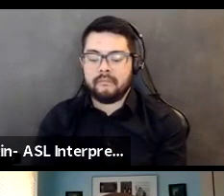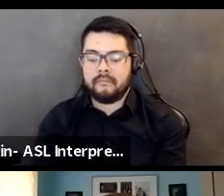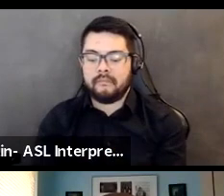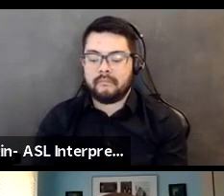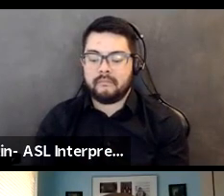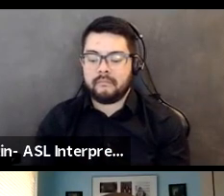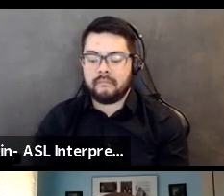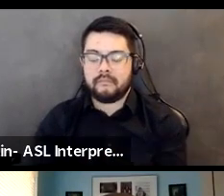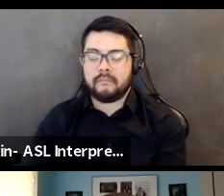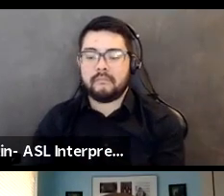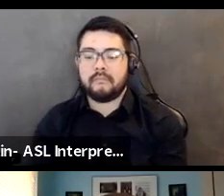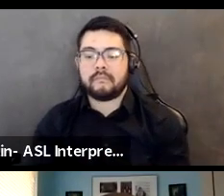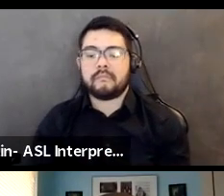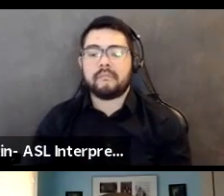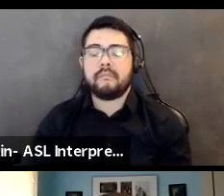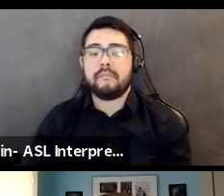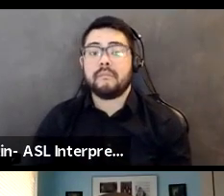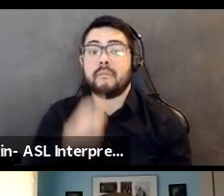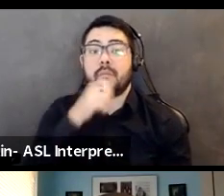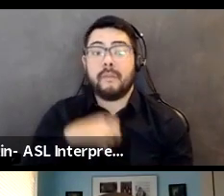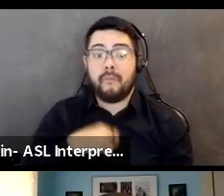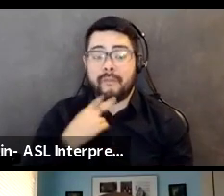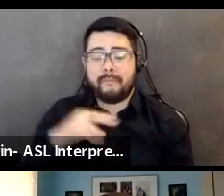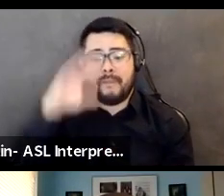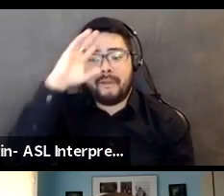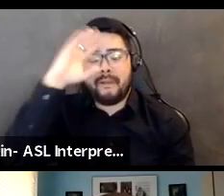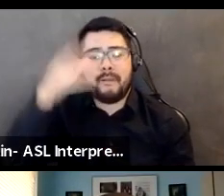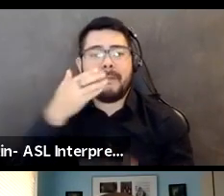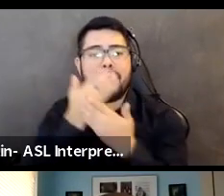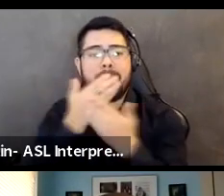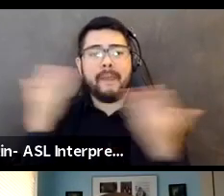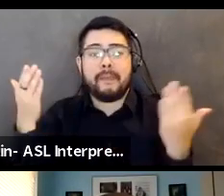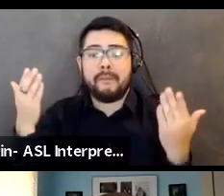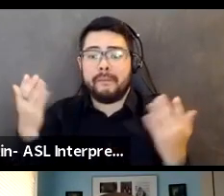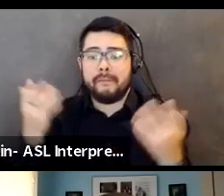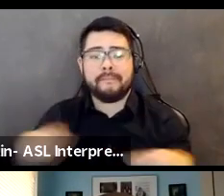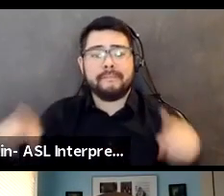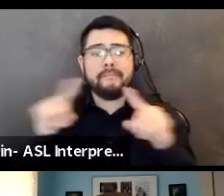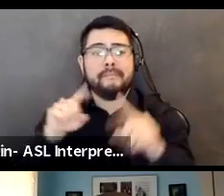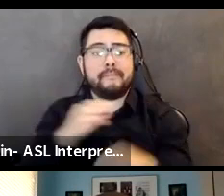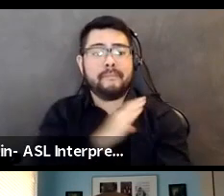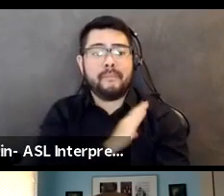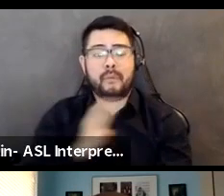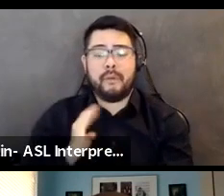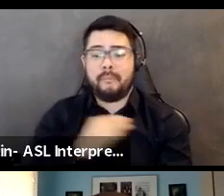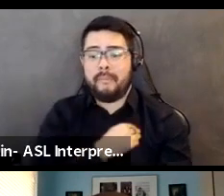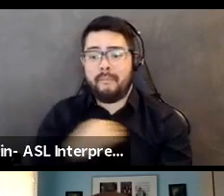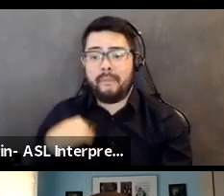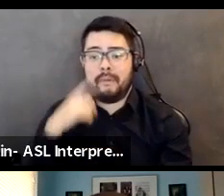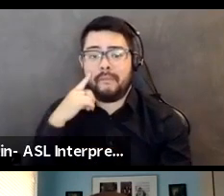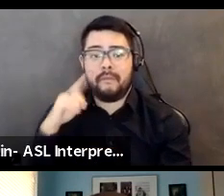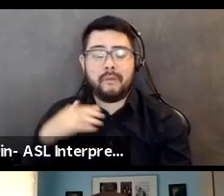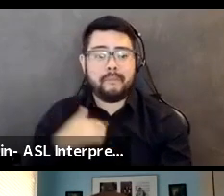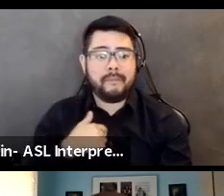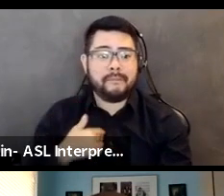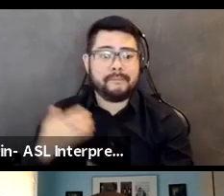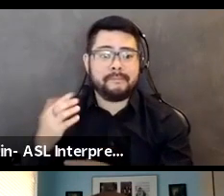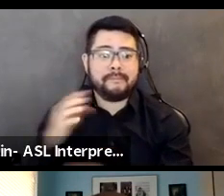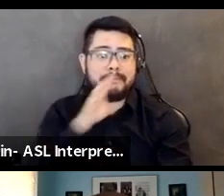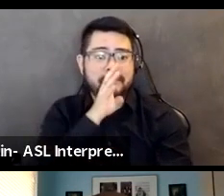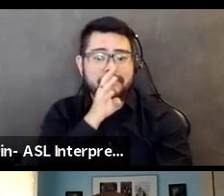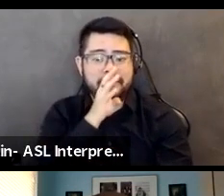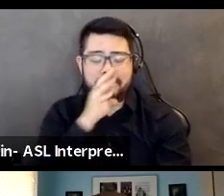ward um hello thank you members of the board for allowing us to speak um